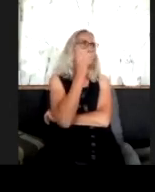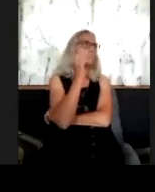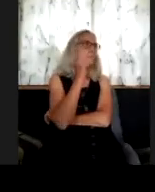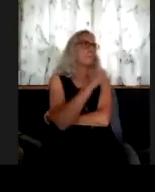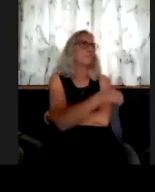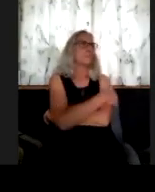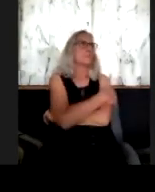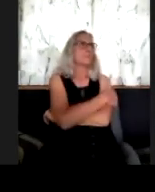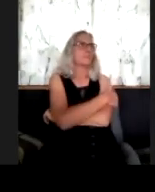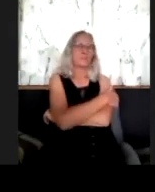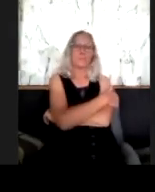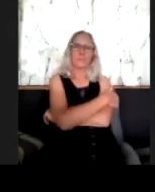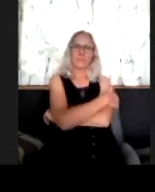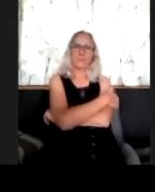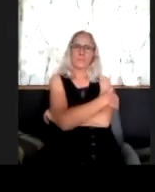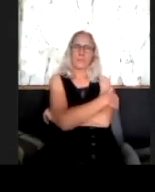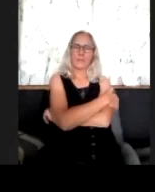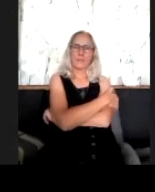is ruling.